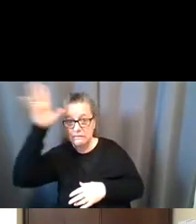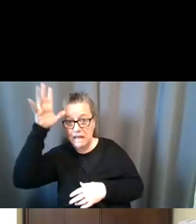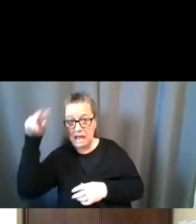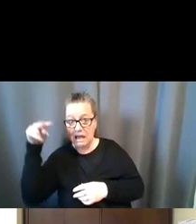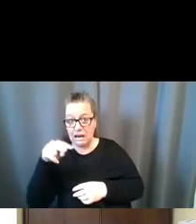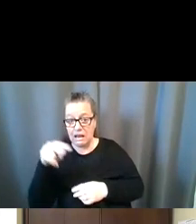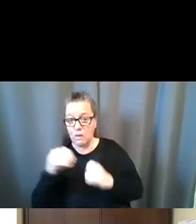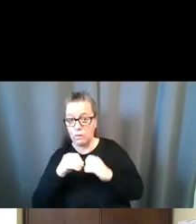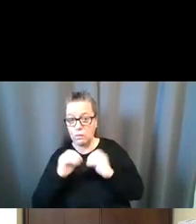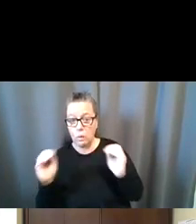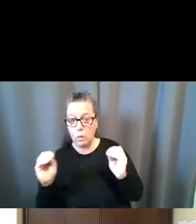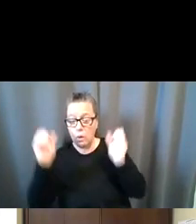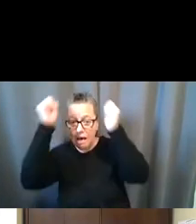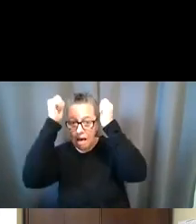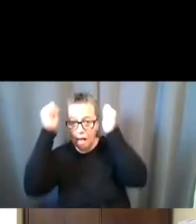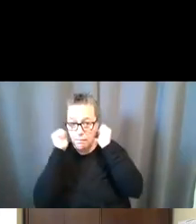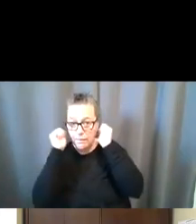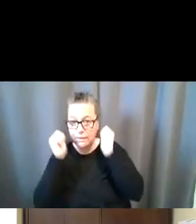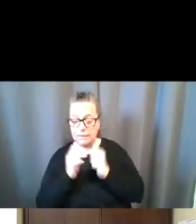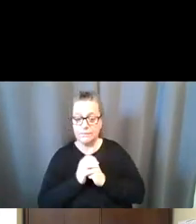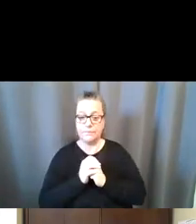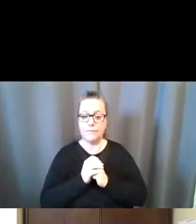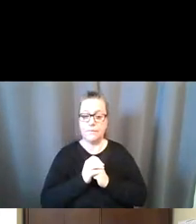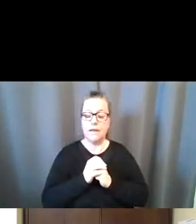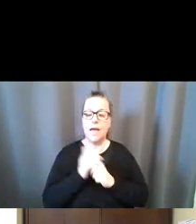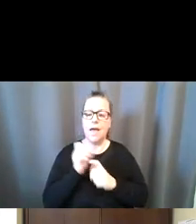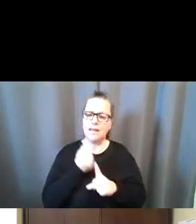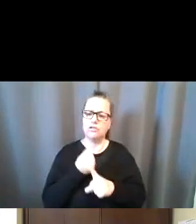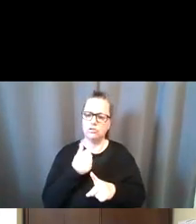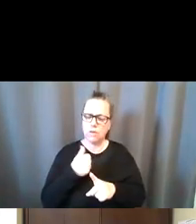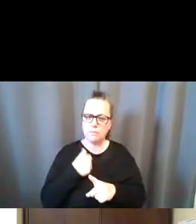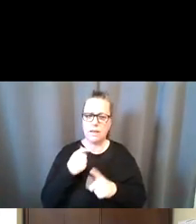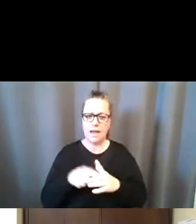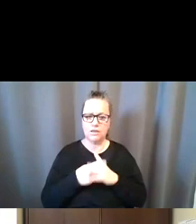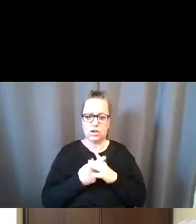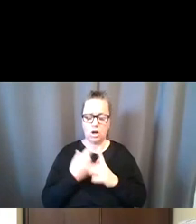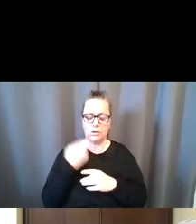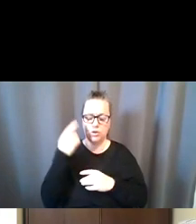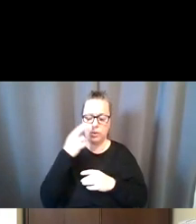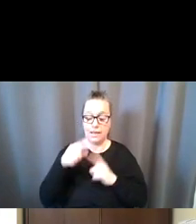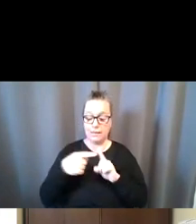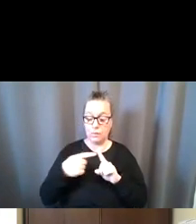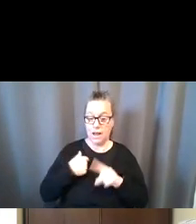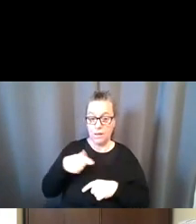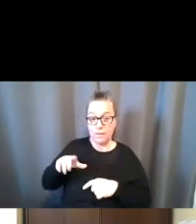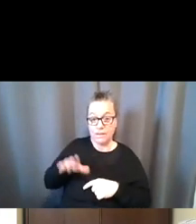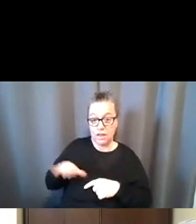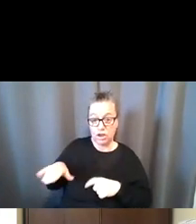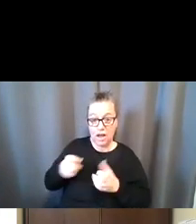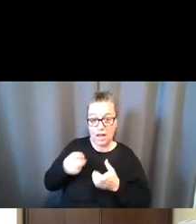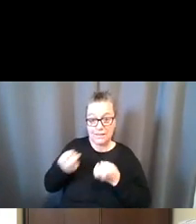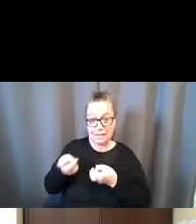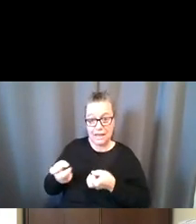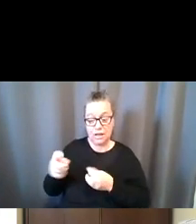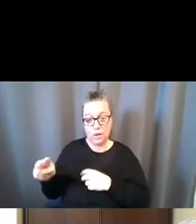skier without a helmet." And it struck me. I started to realize when I was a child skiing, you would lean over